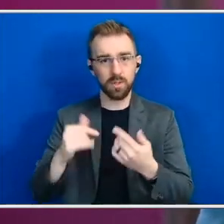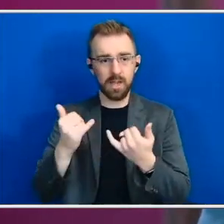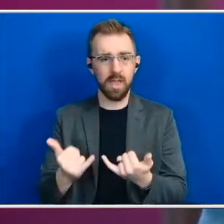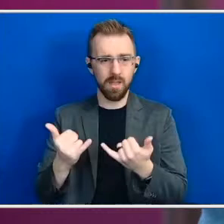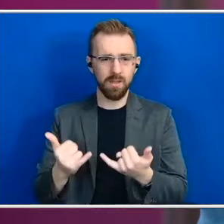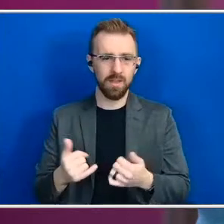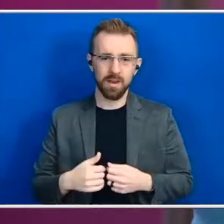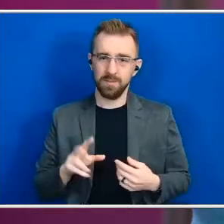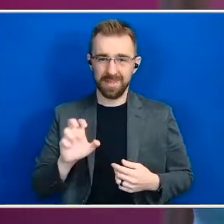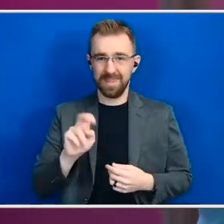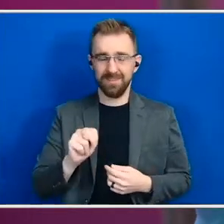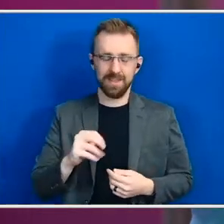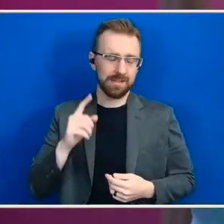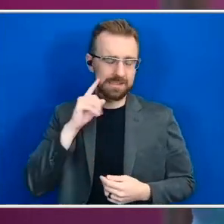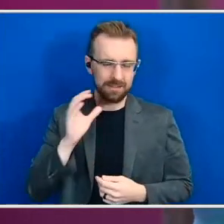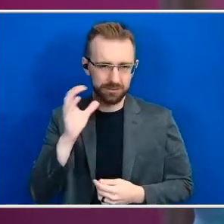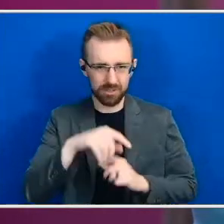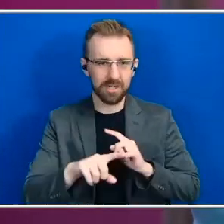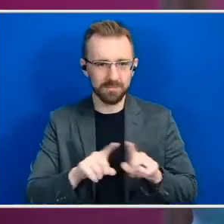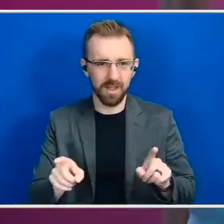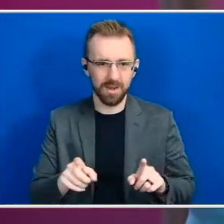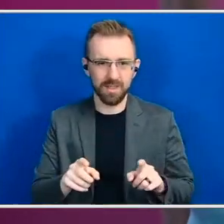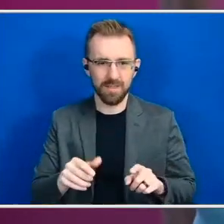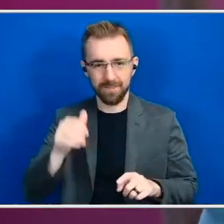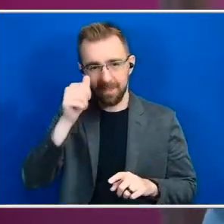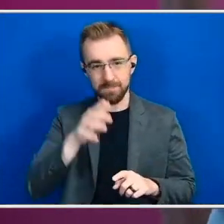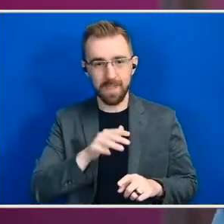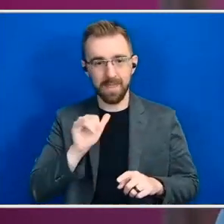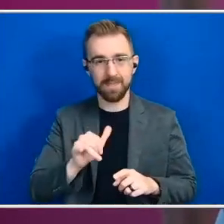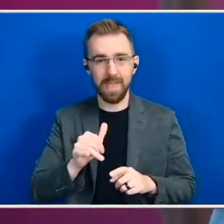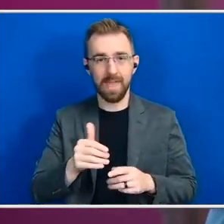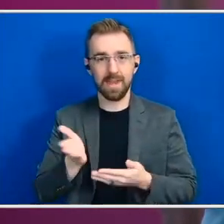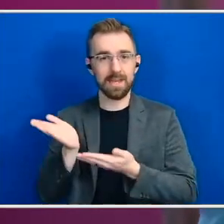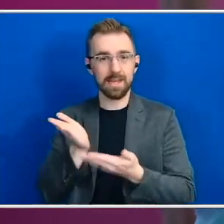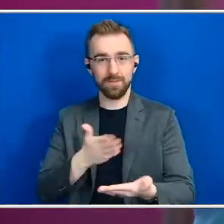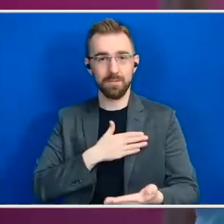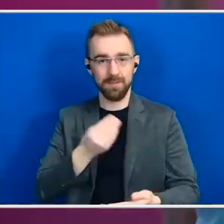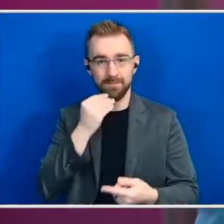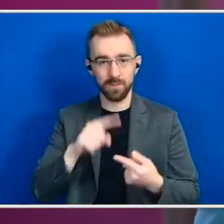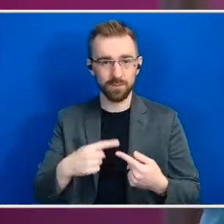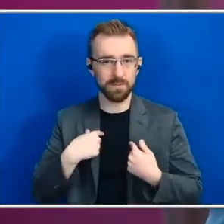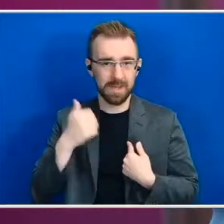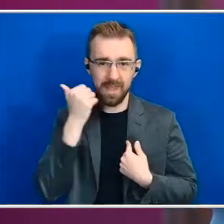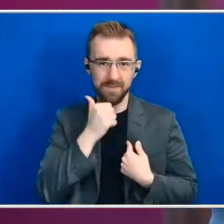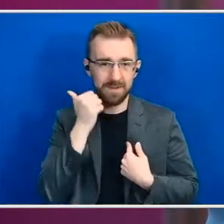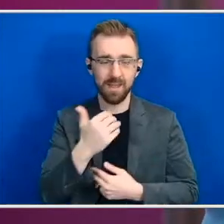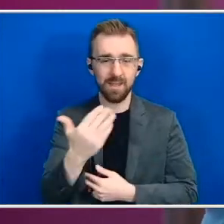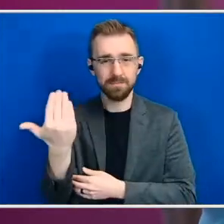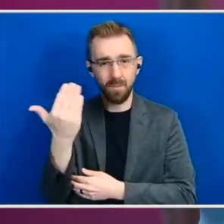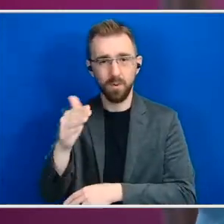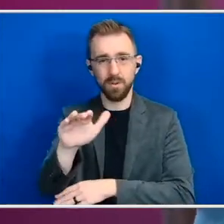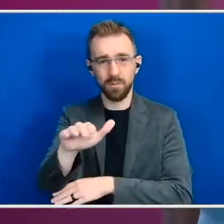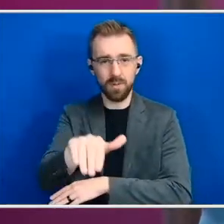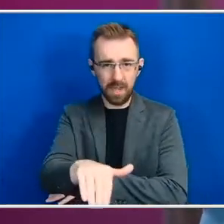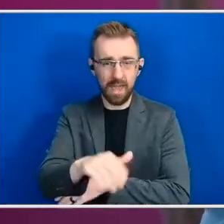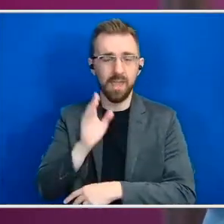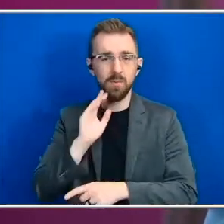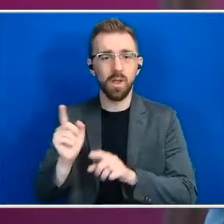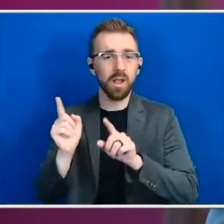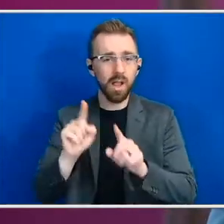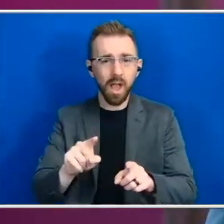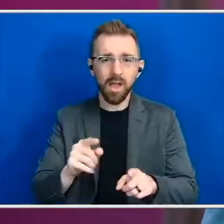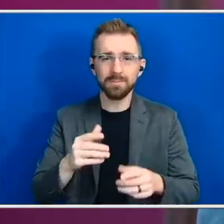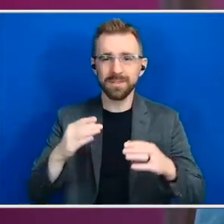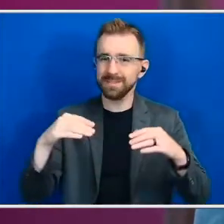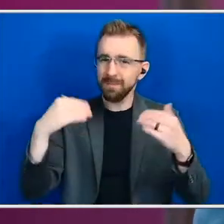sound strange, but the man that delivered my food to me every day, morning, noon, and night, he would come in with the greatest smile on his face